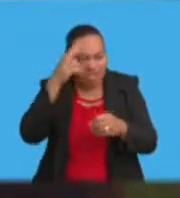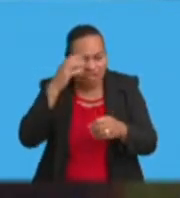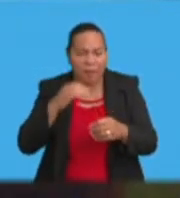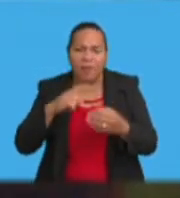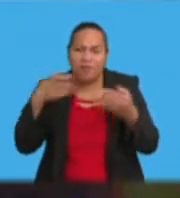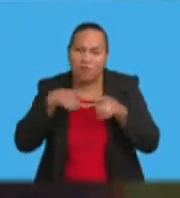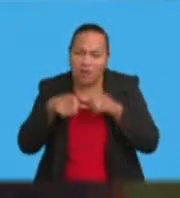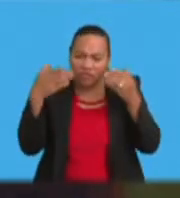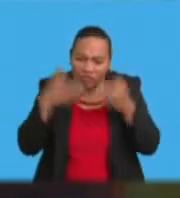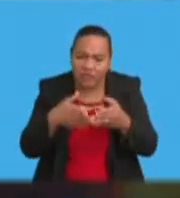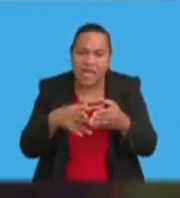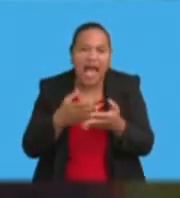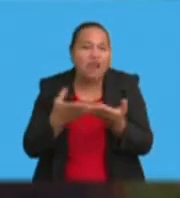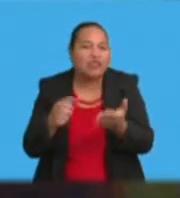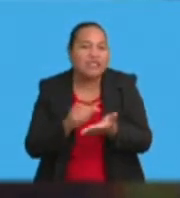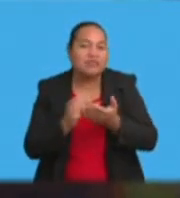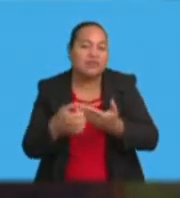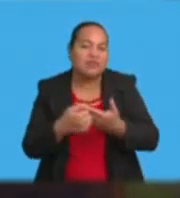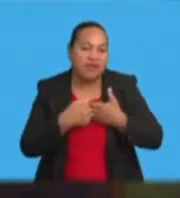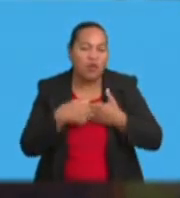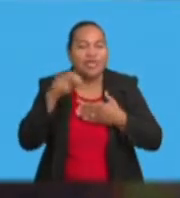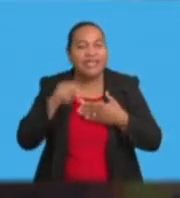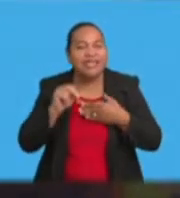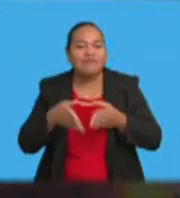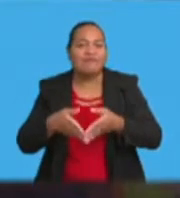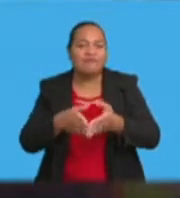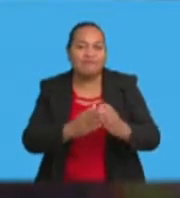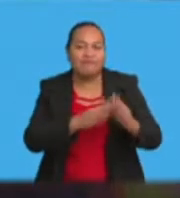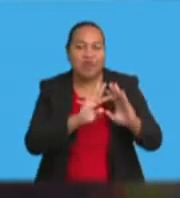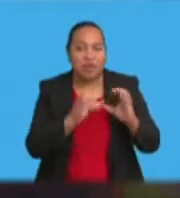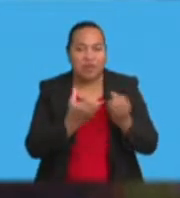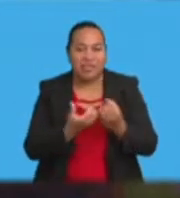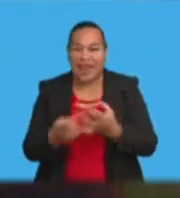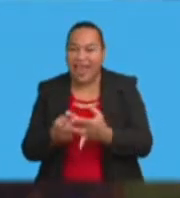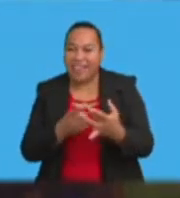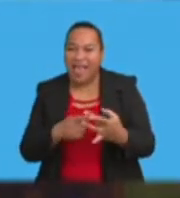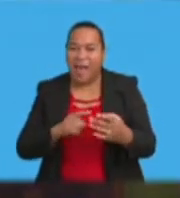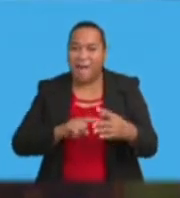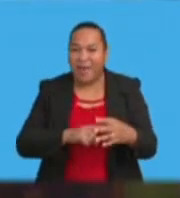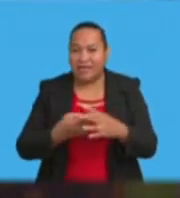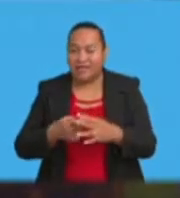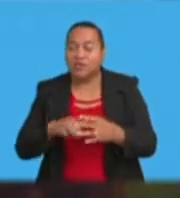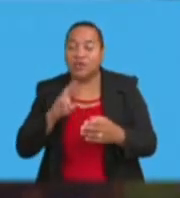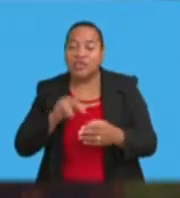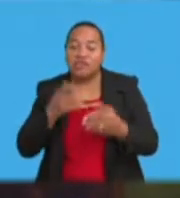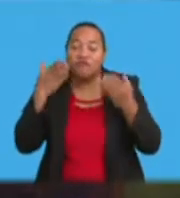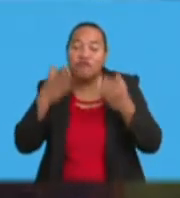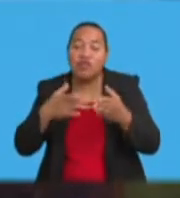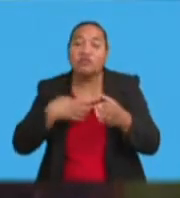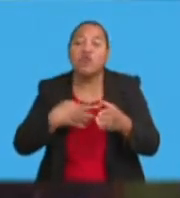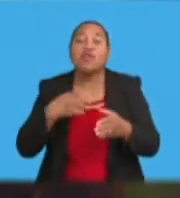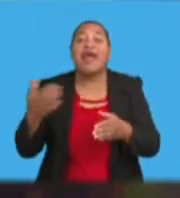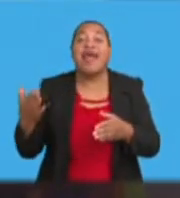focus is on keeping things safe. We need these committees and the other mechanisms that we have to start focusing a lot more on the health of